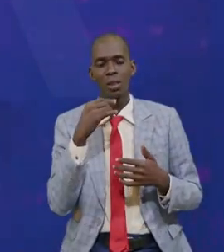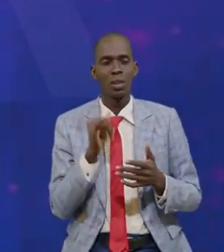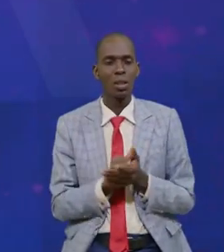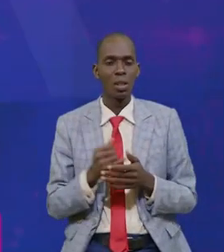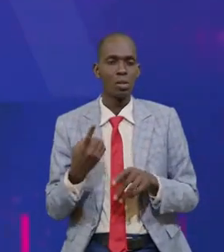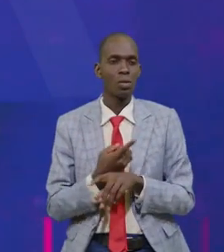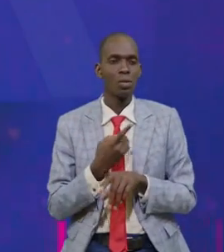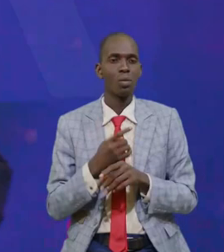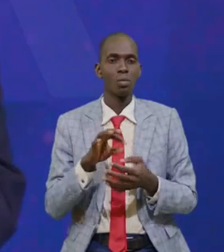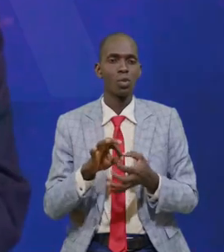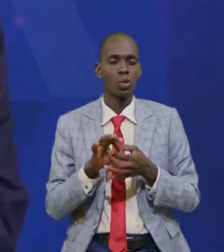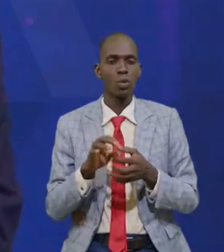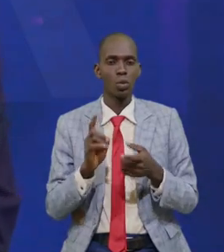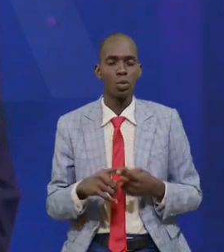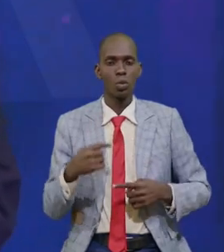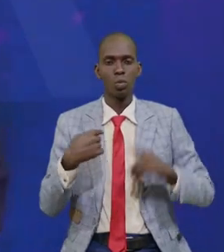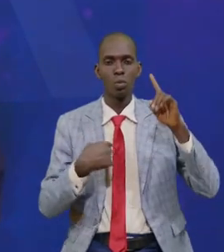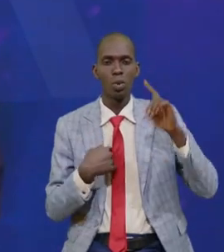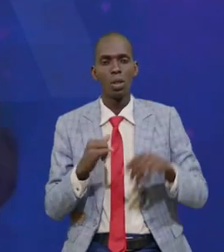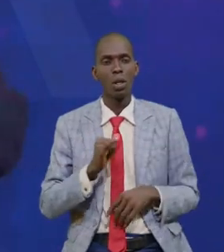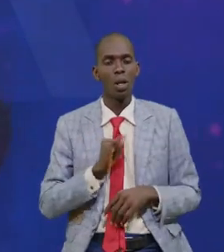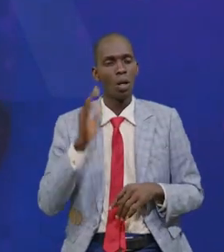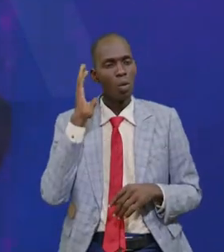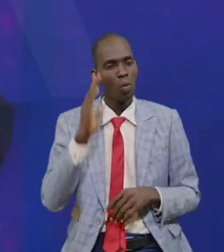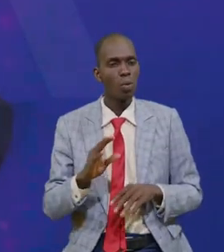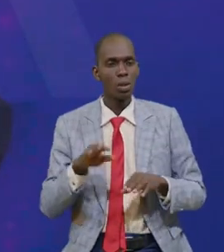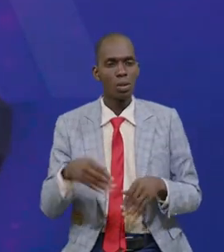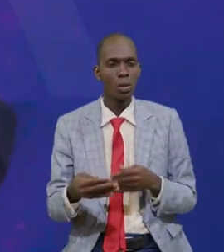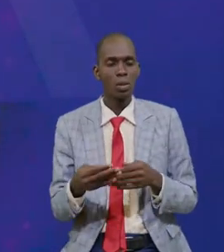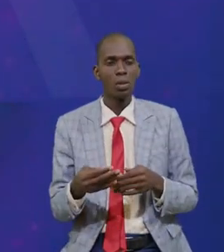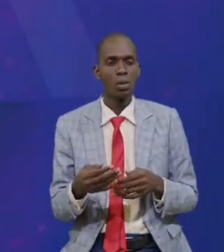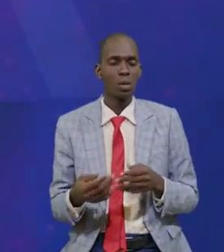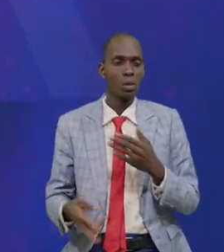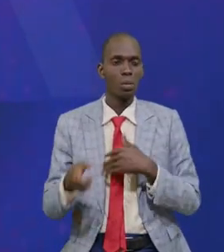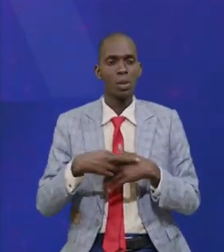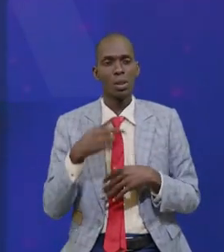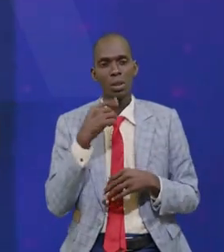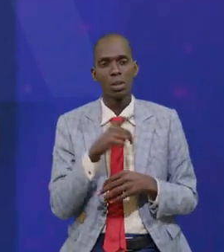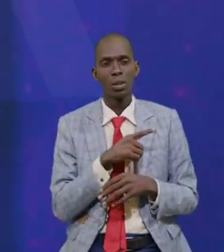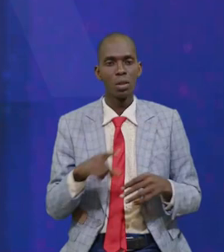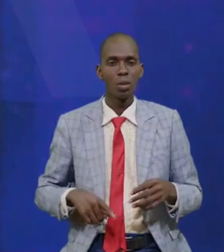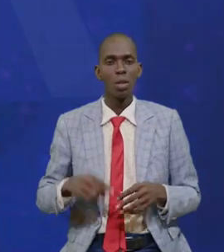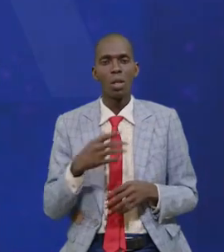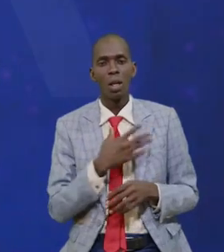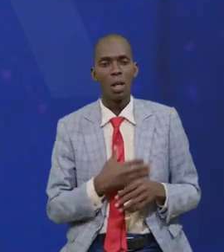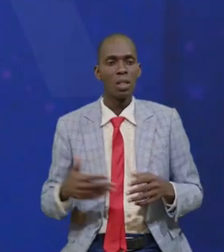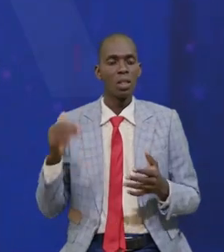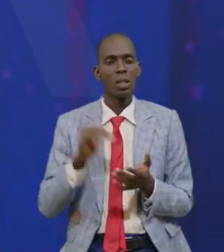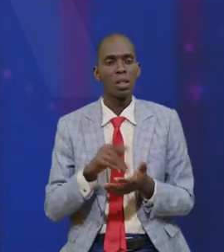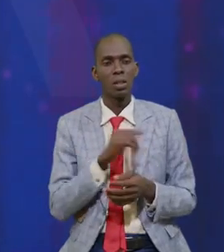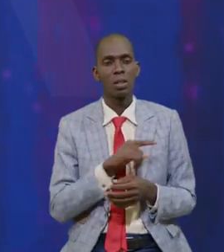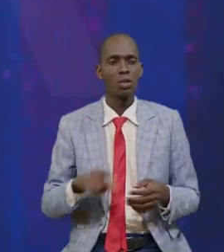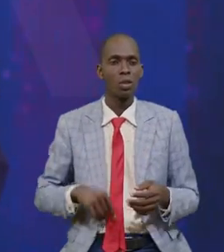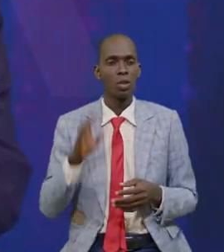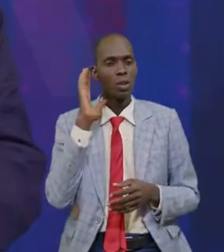me, I will recompense, says the Lord. And again, the Lord shall judge